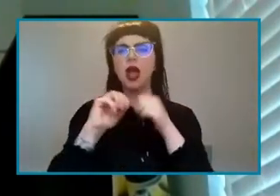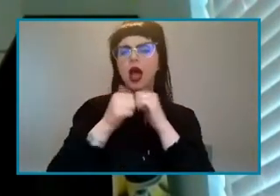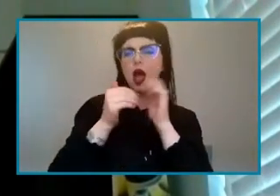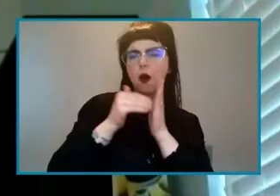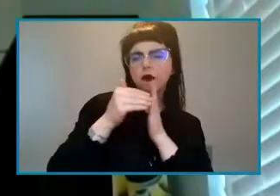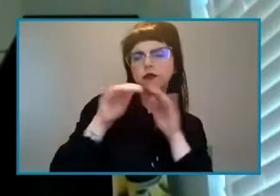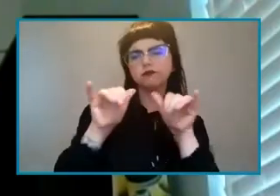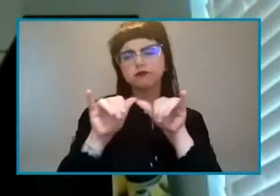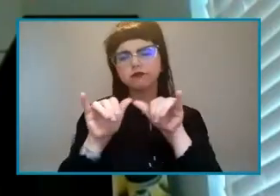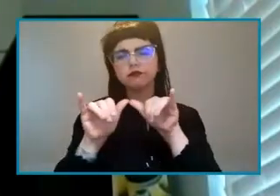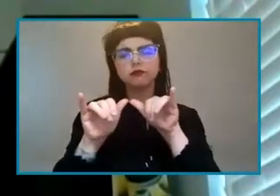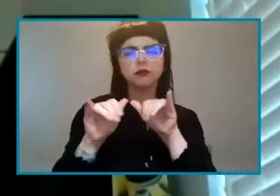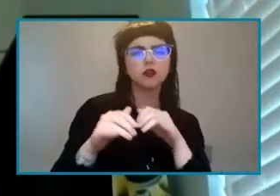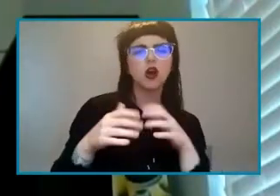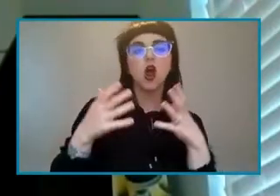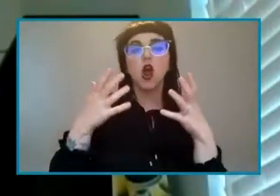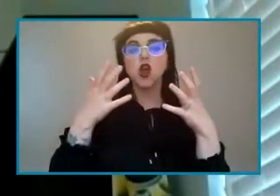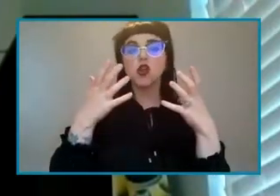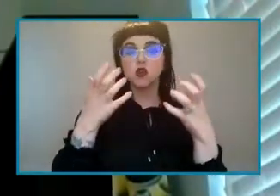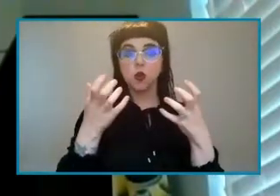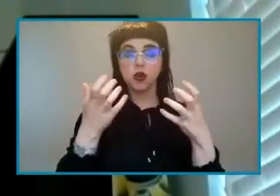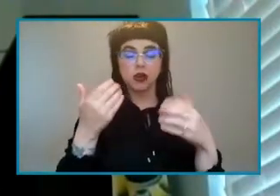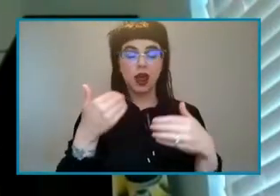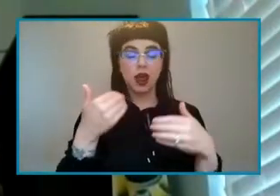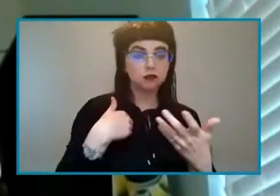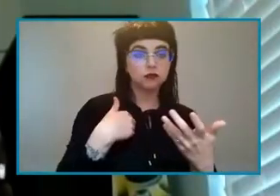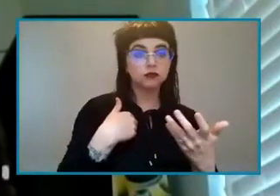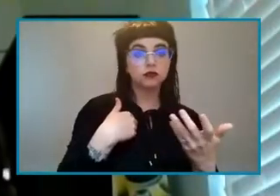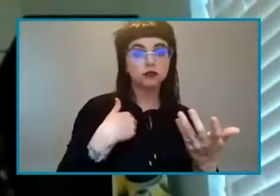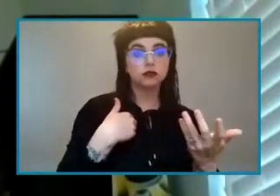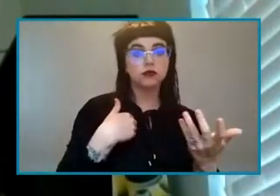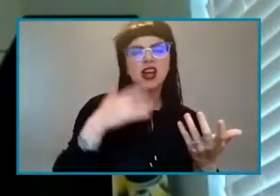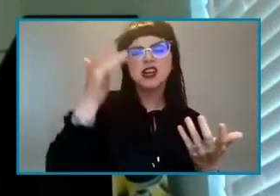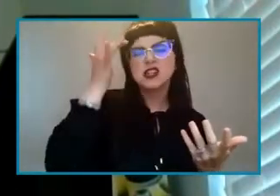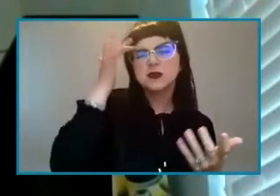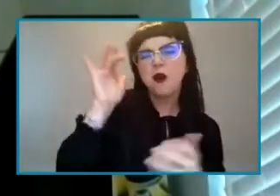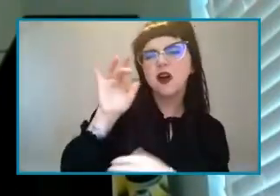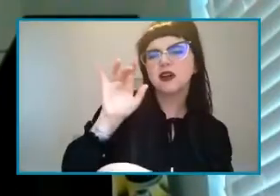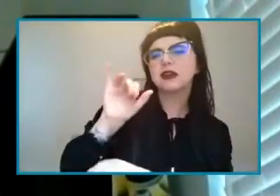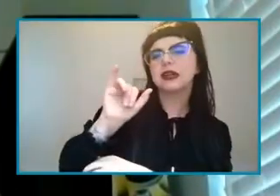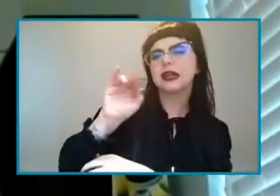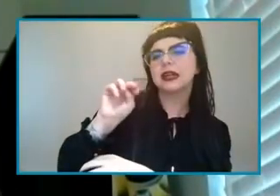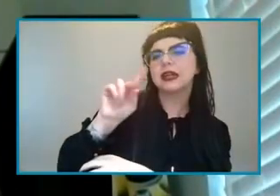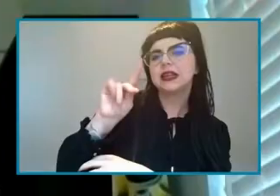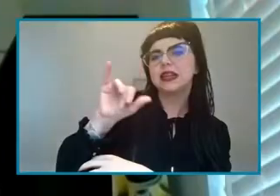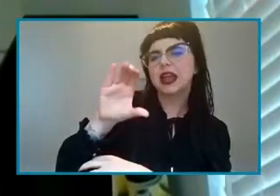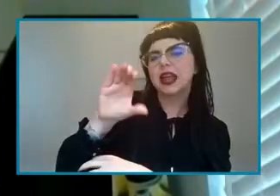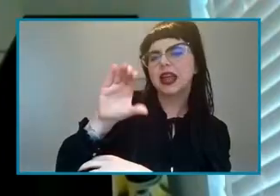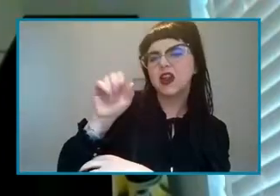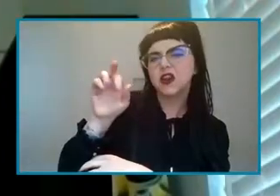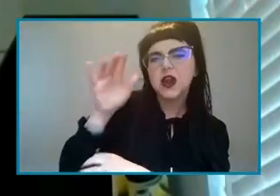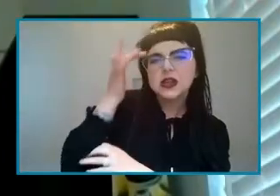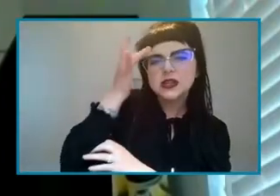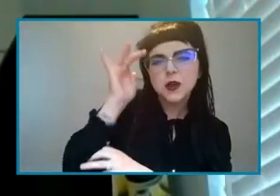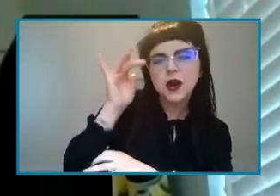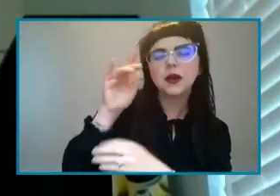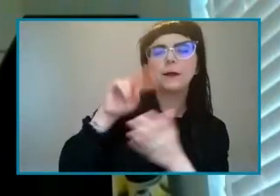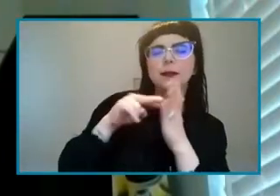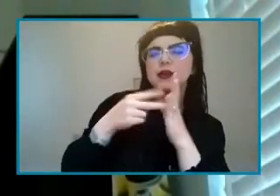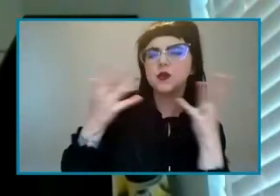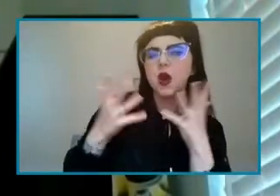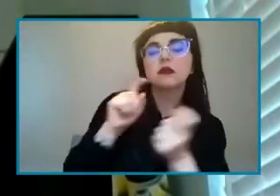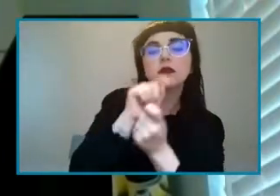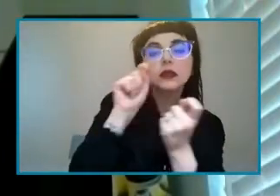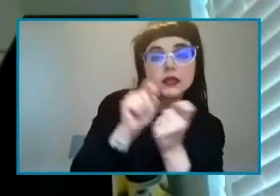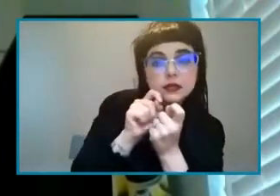them. You want to have SMART indicators. So SMART is an acronym, right? It's specific, measurable,